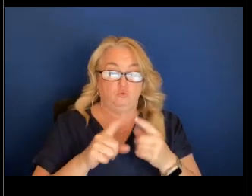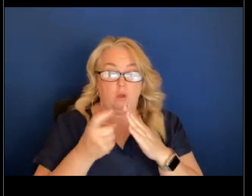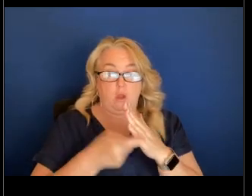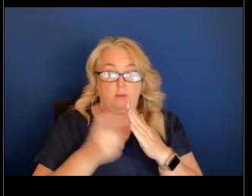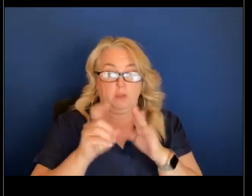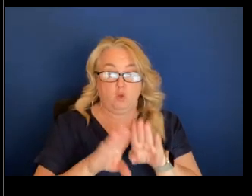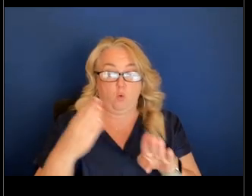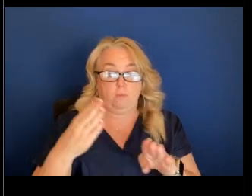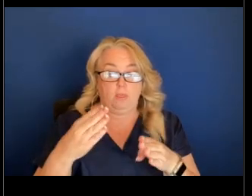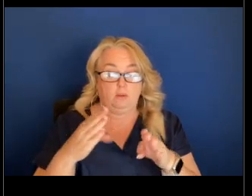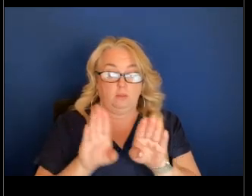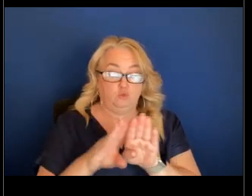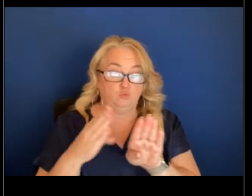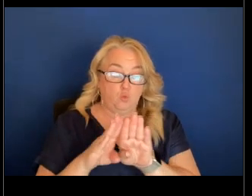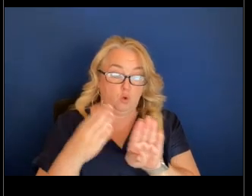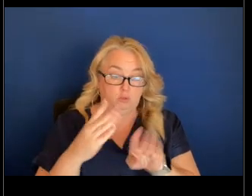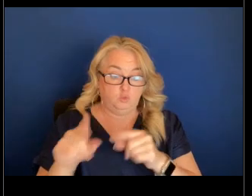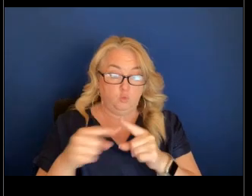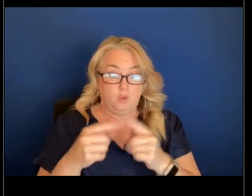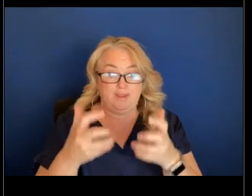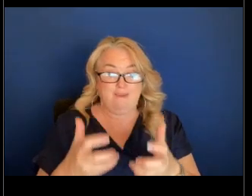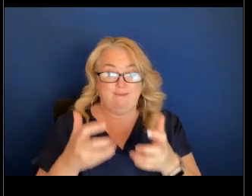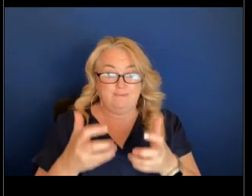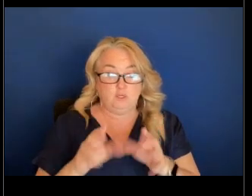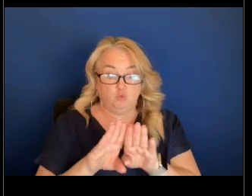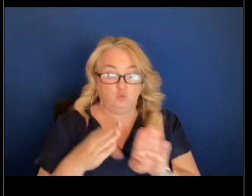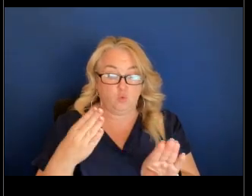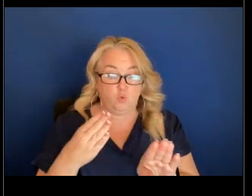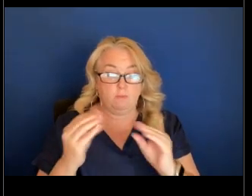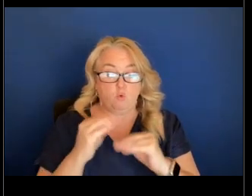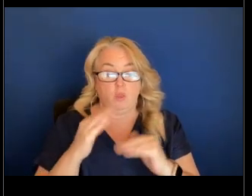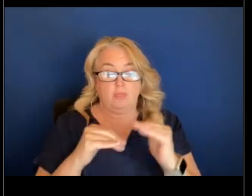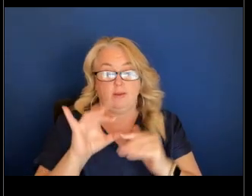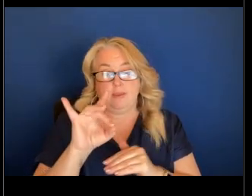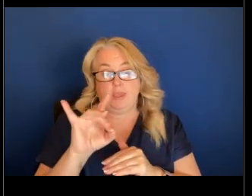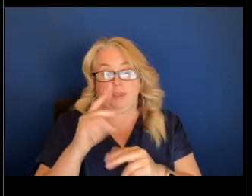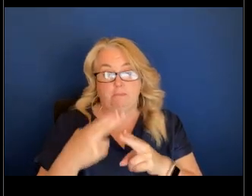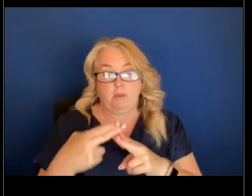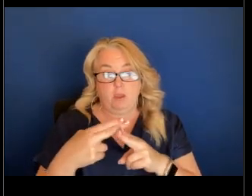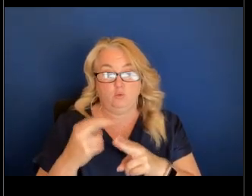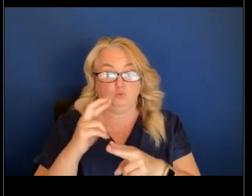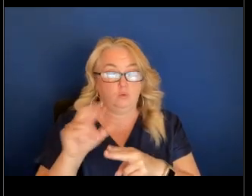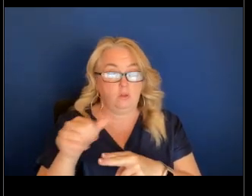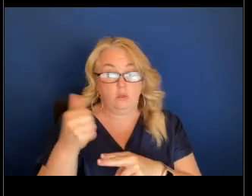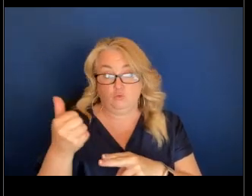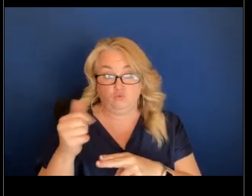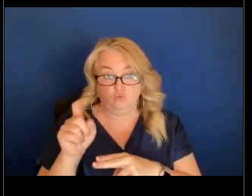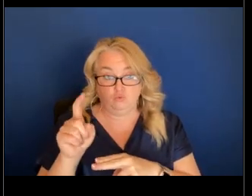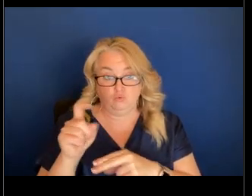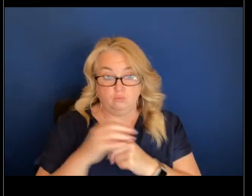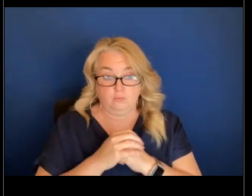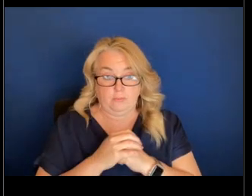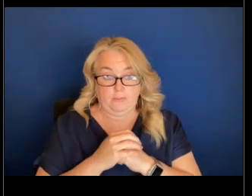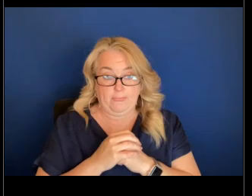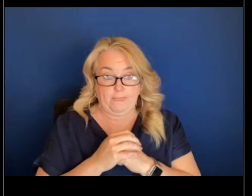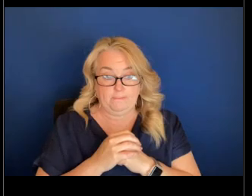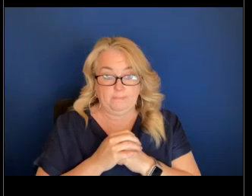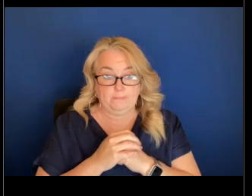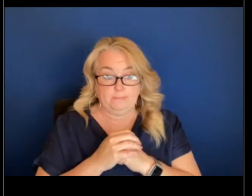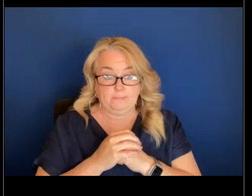For example, when doors are heavier than 8 pounds or some other criteria? The